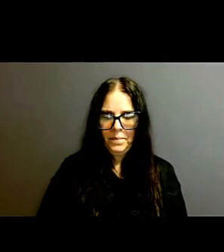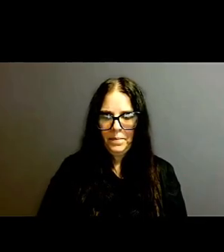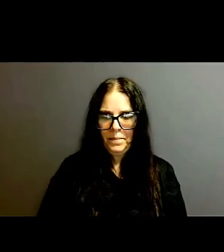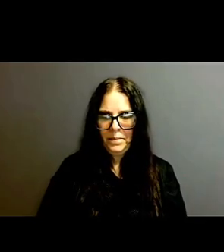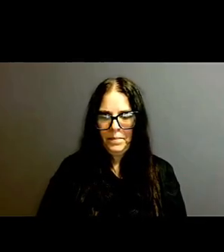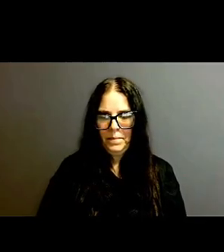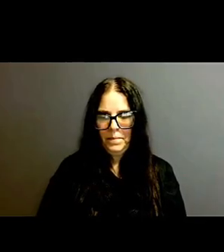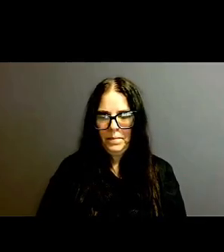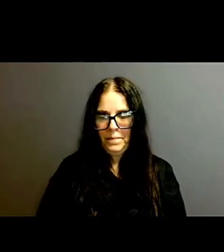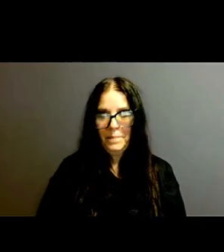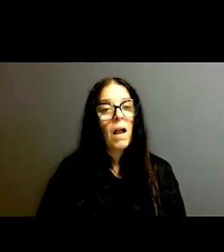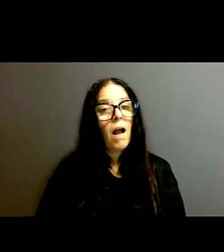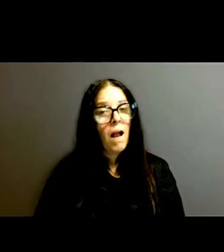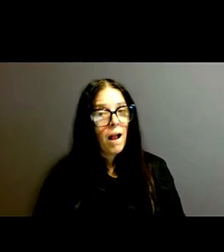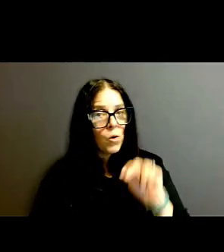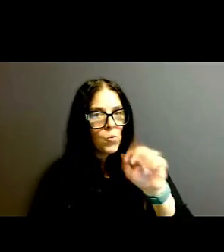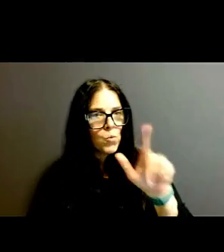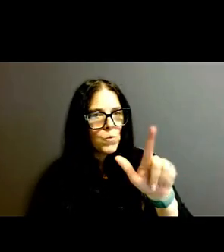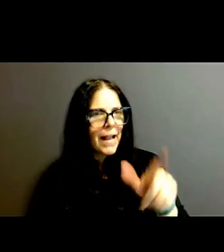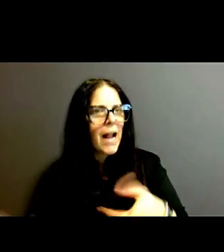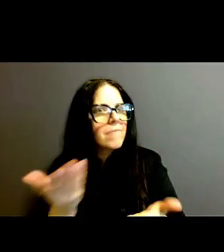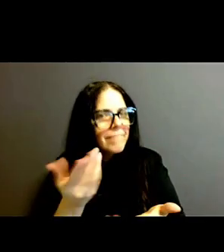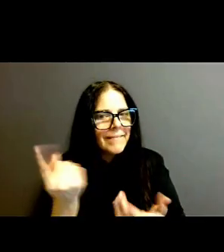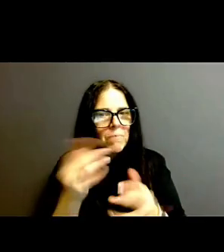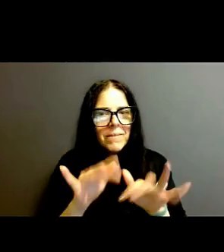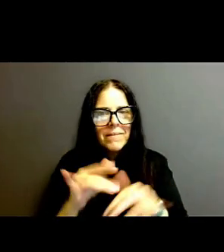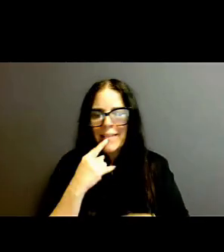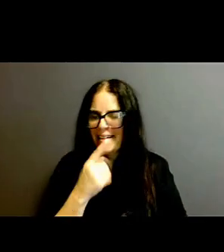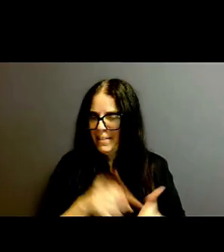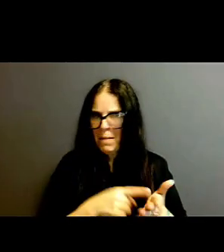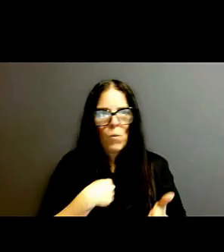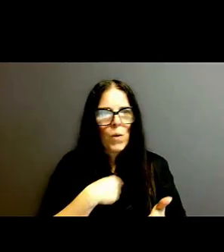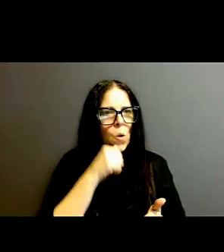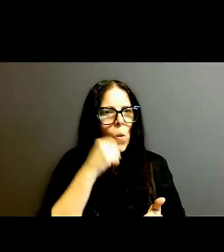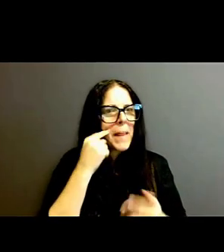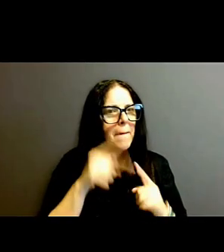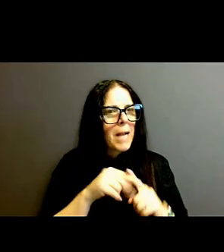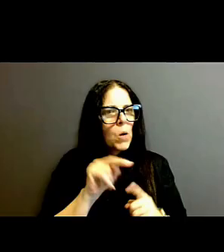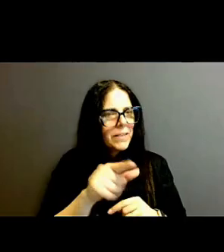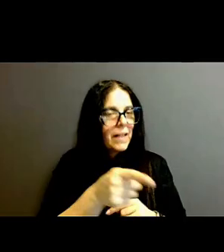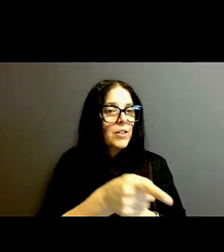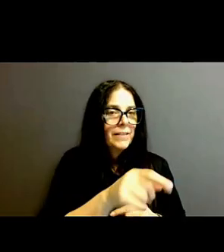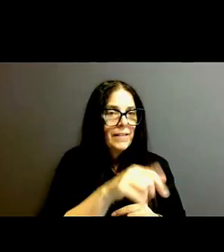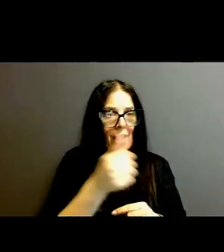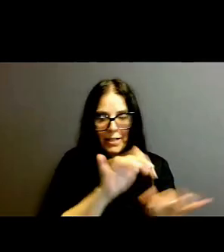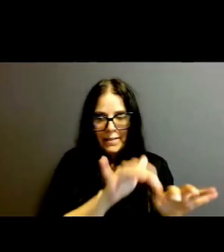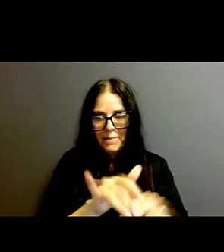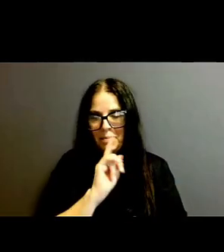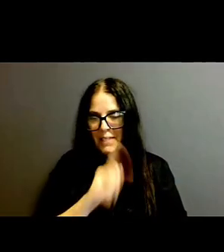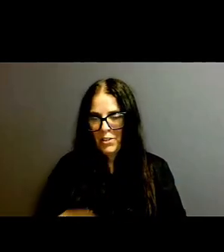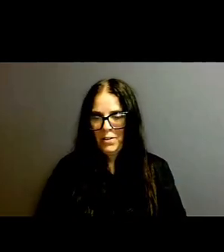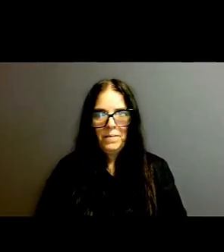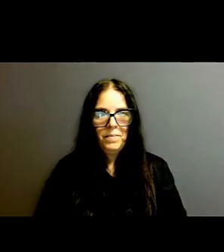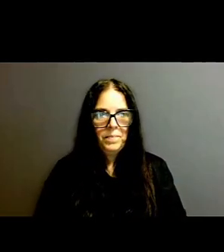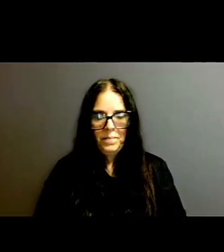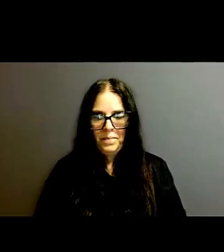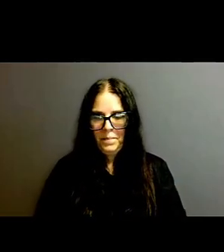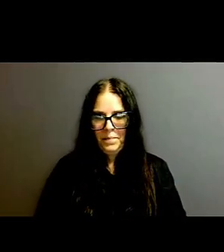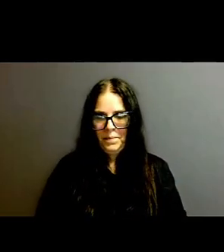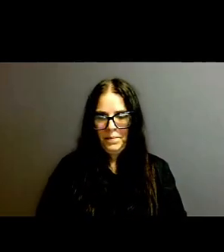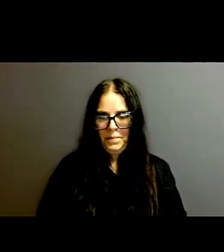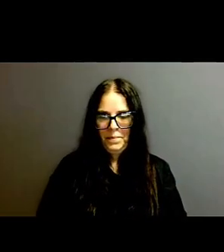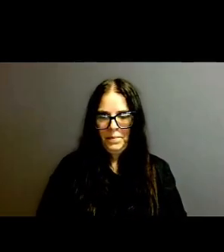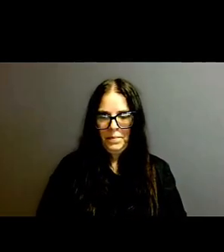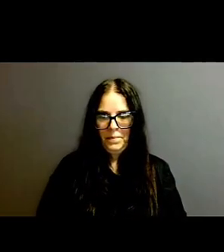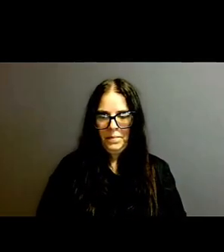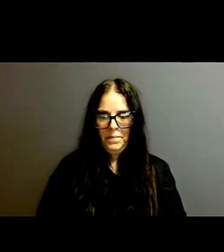There's a newsletter. See, sometimes we don't even think about mentioning something like that. That's fantastic. Agathi at Red Lake Adult Learning